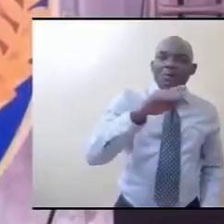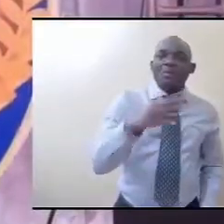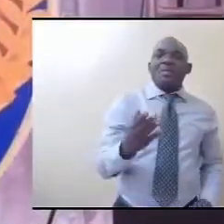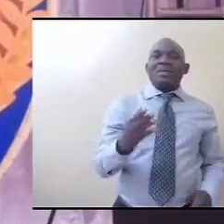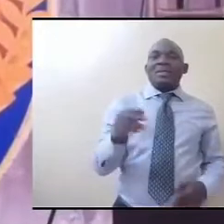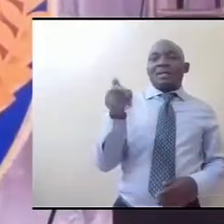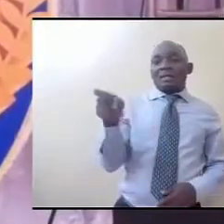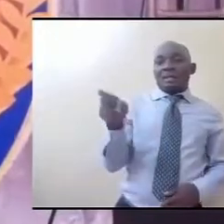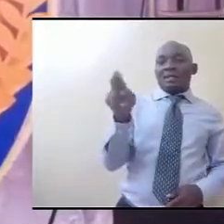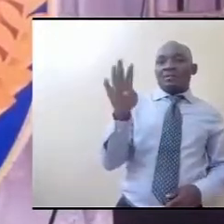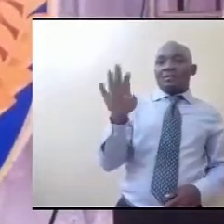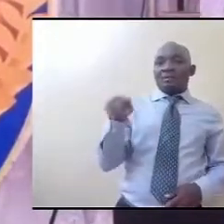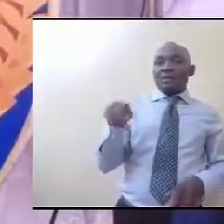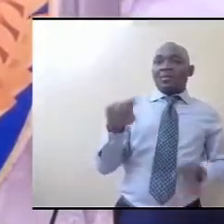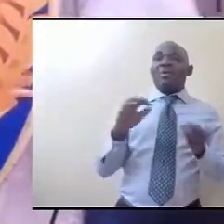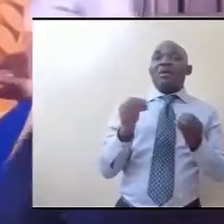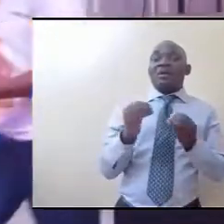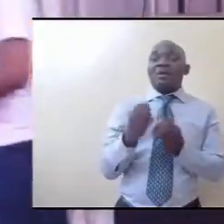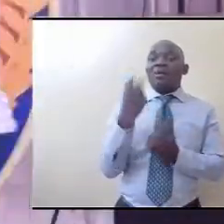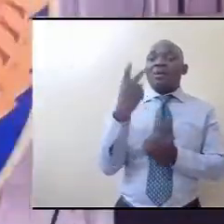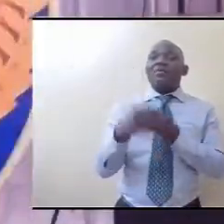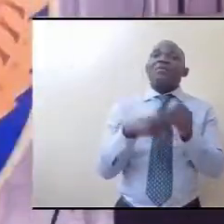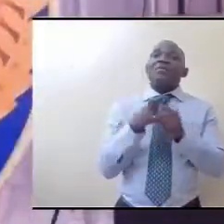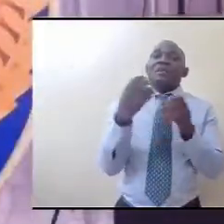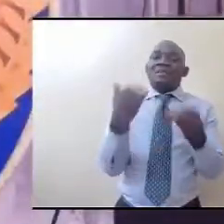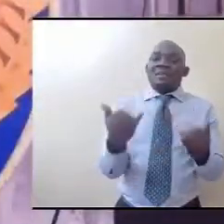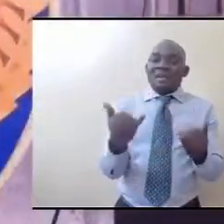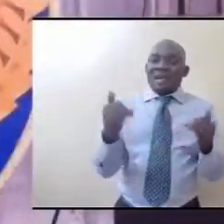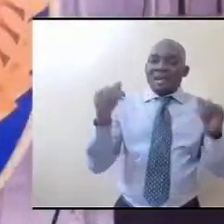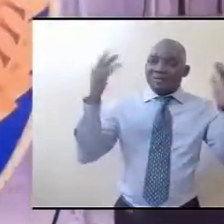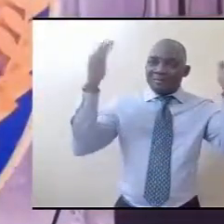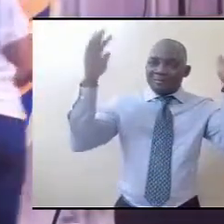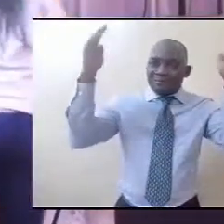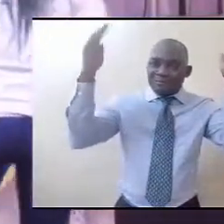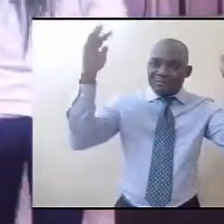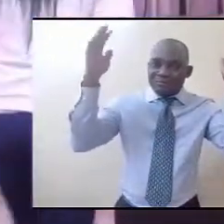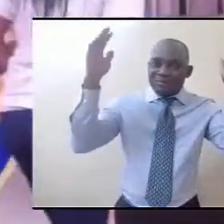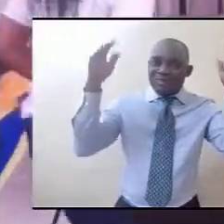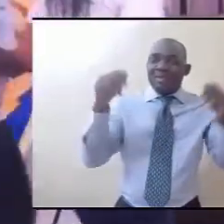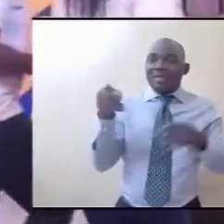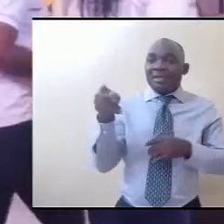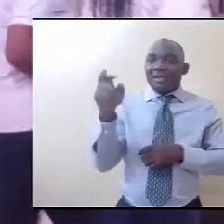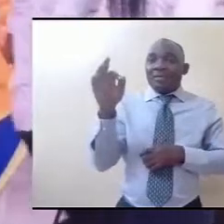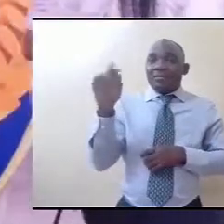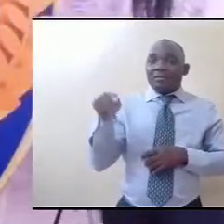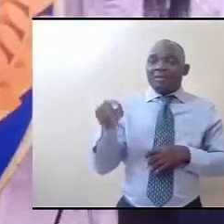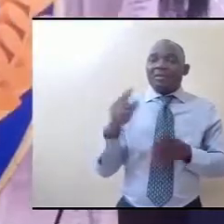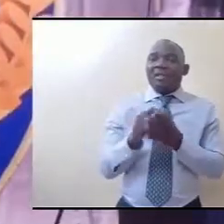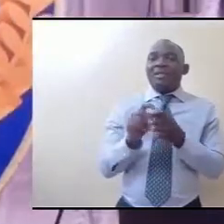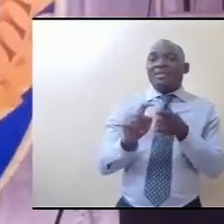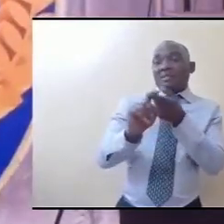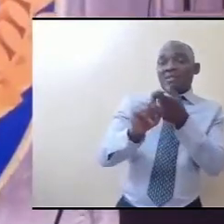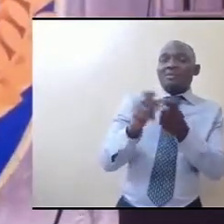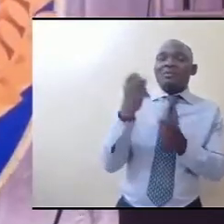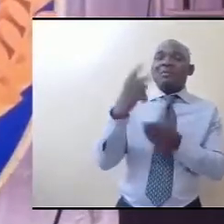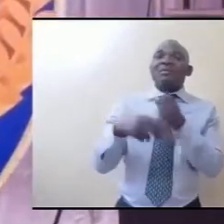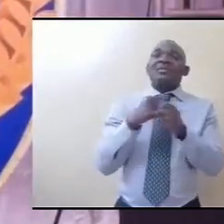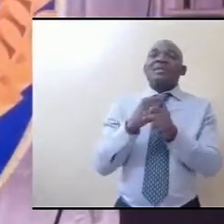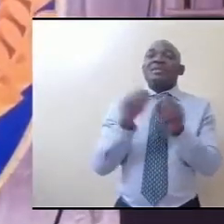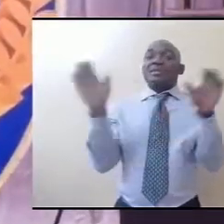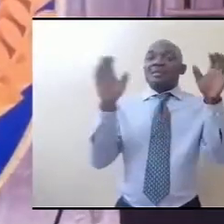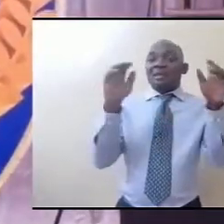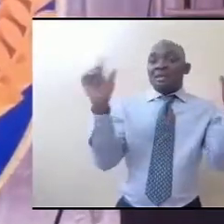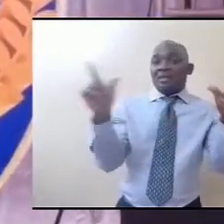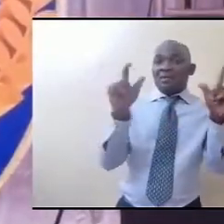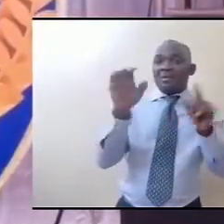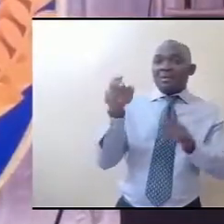Distinguished ladies and gentlemen, the H4P organization is 12 years old. Hooray! And H4P, as part